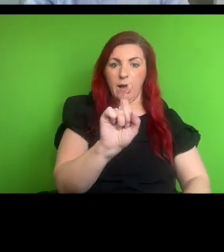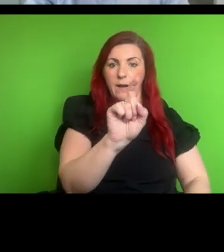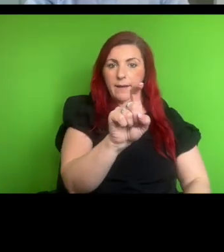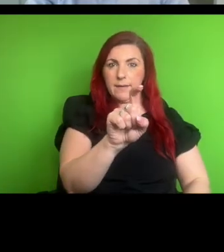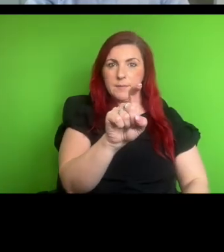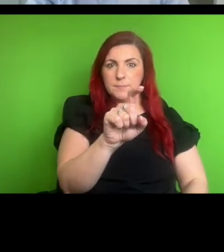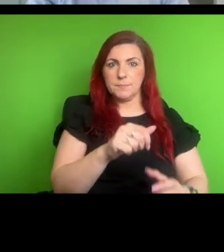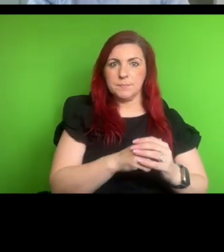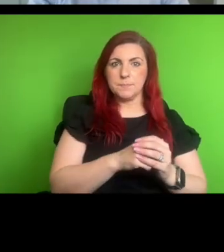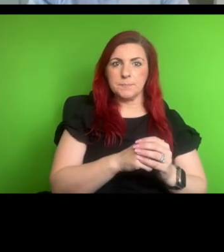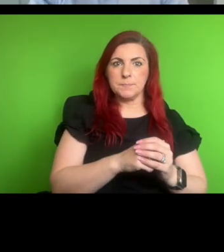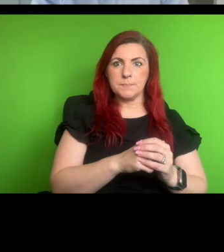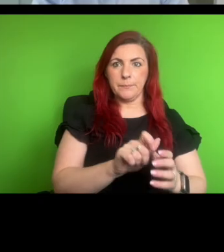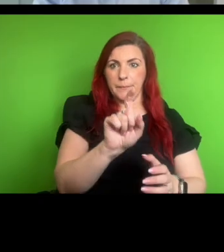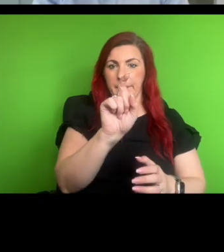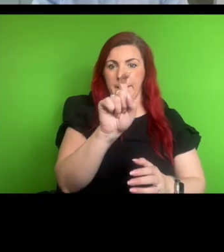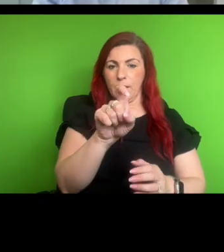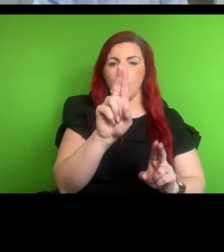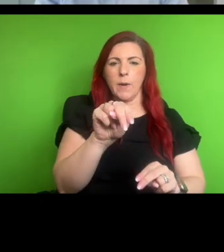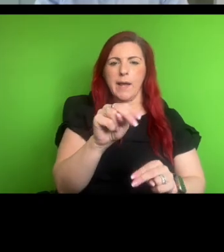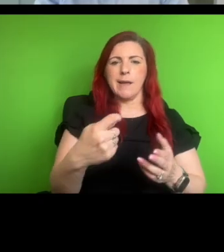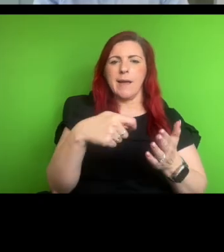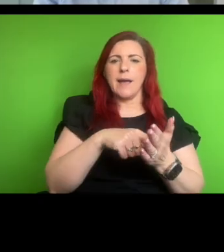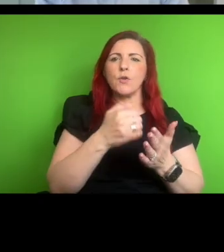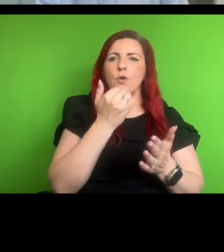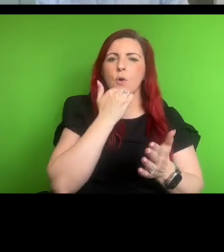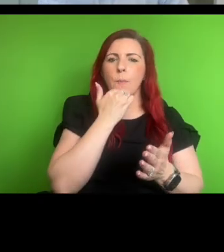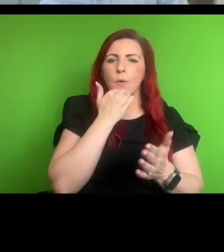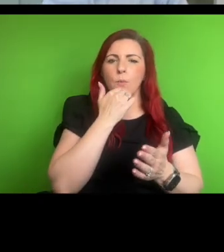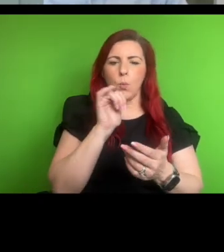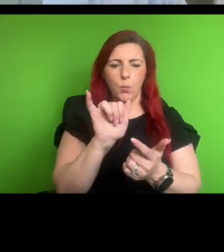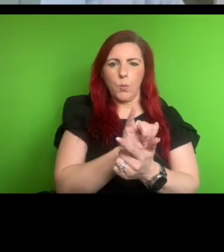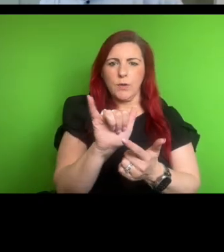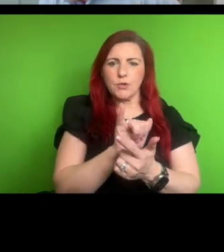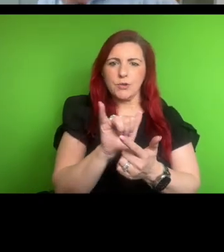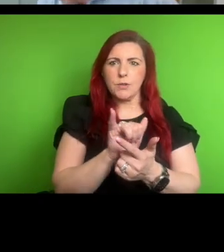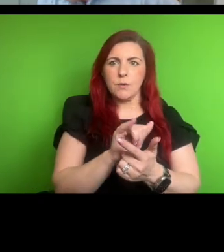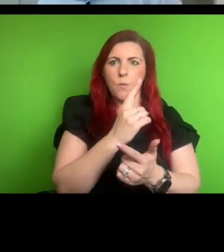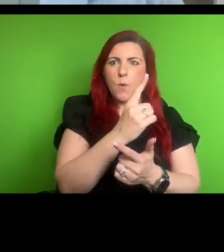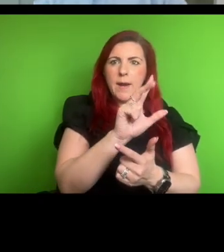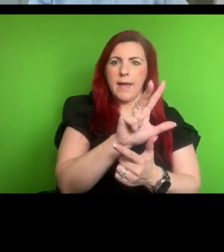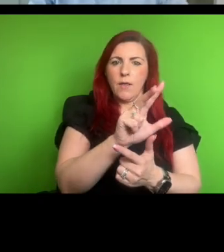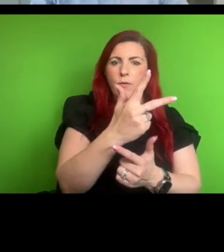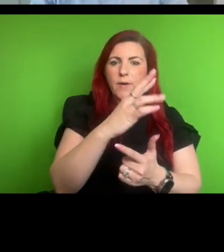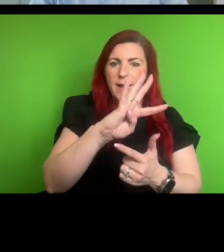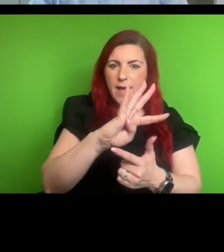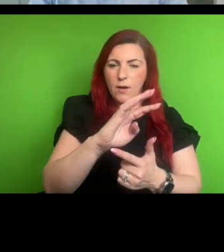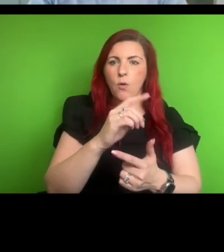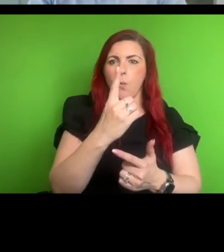can input then the number of each of the standards, 18339 and